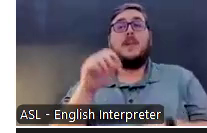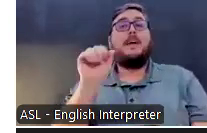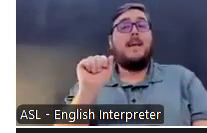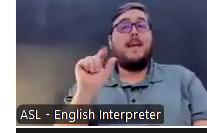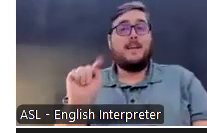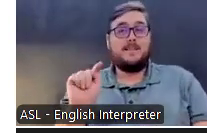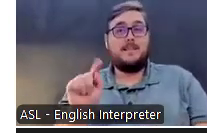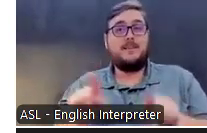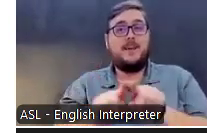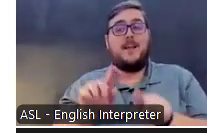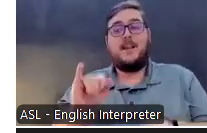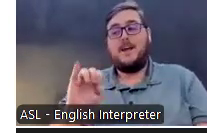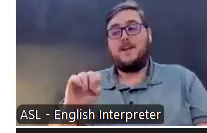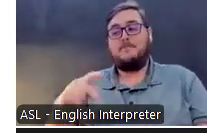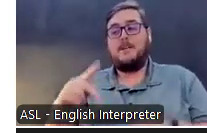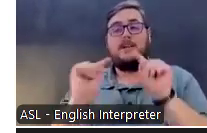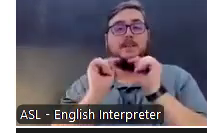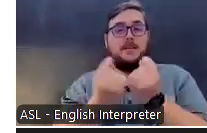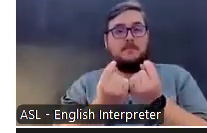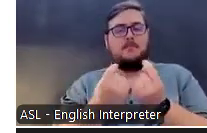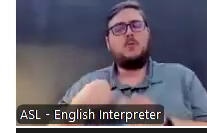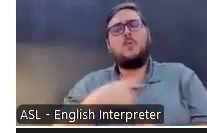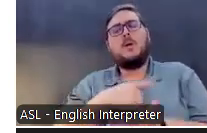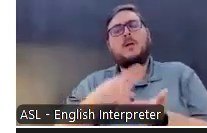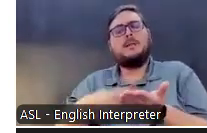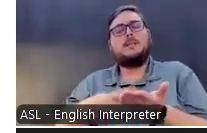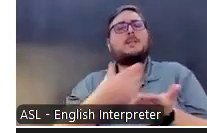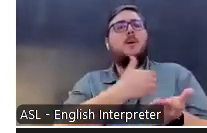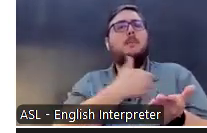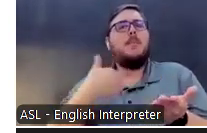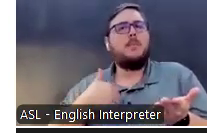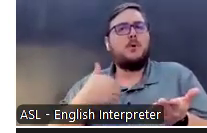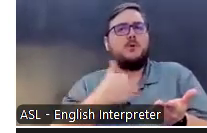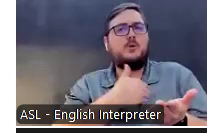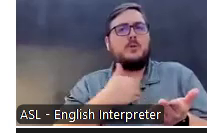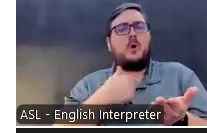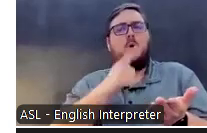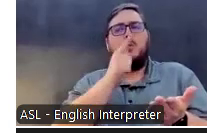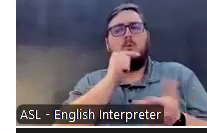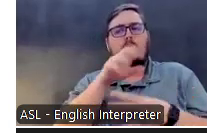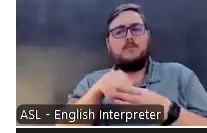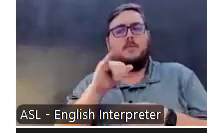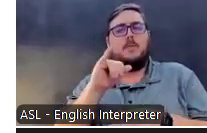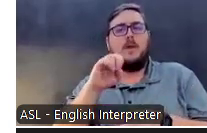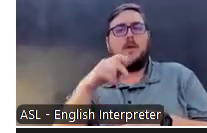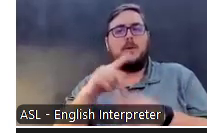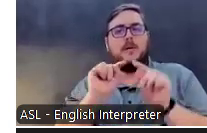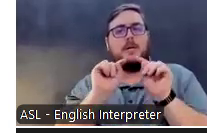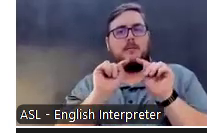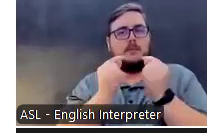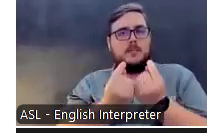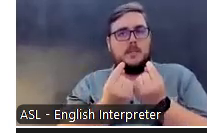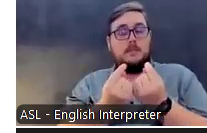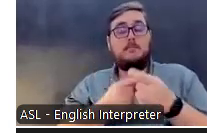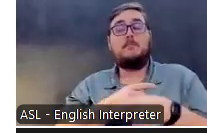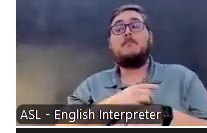and the IEP team. We discussed members of the IEP team earlier. When assistive technology is